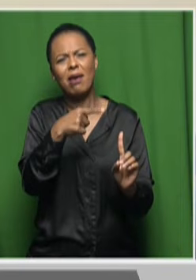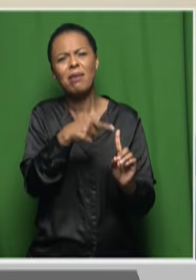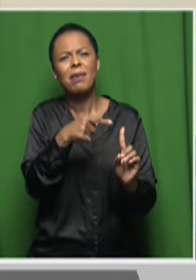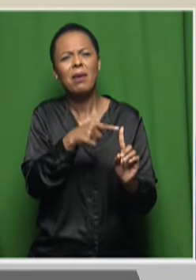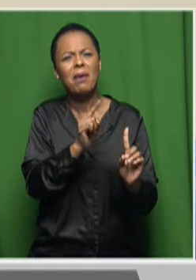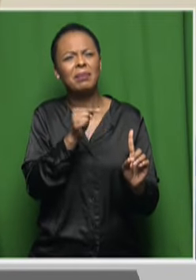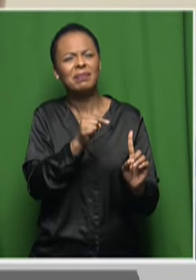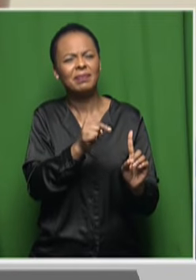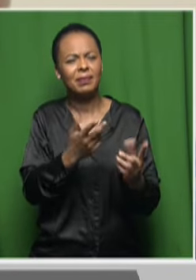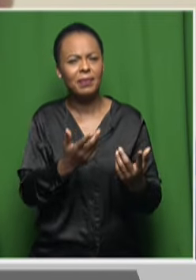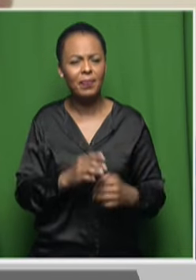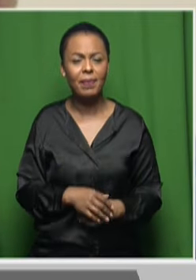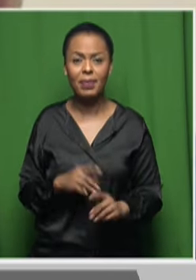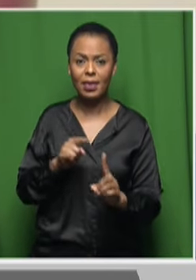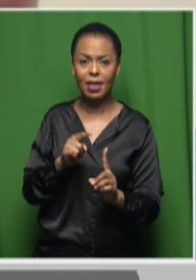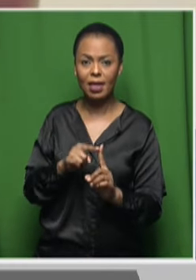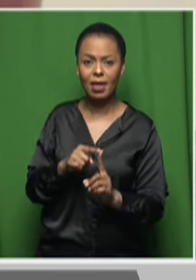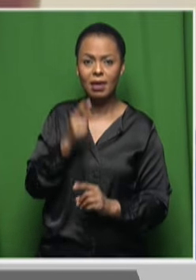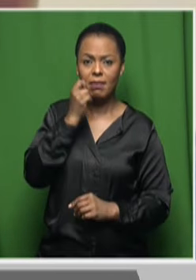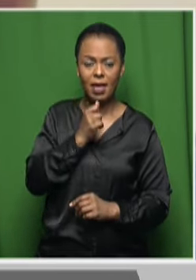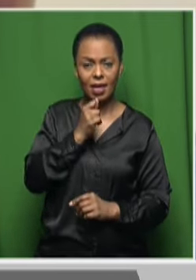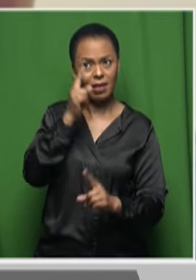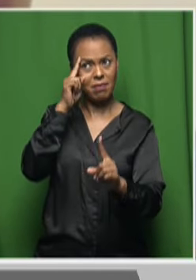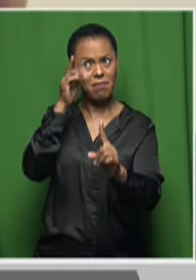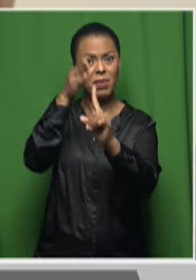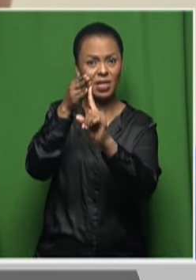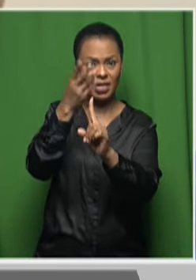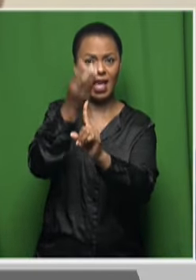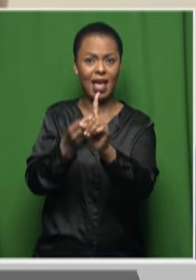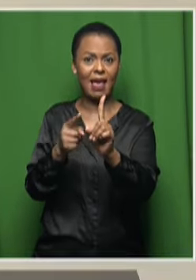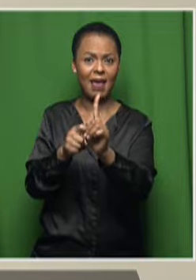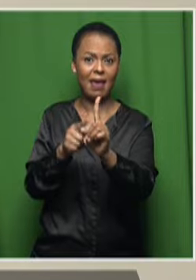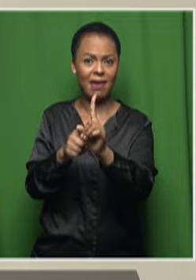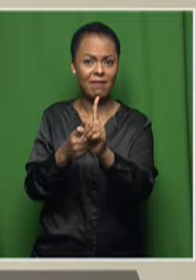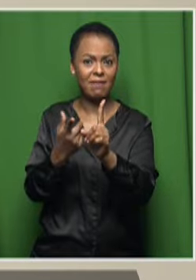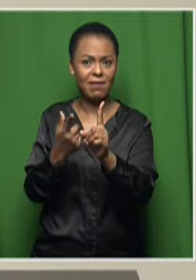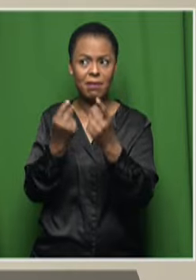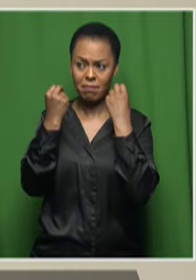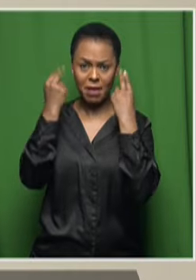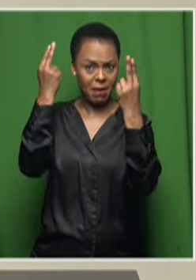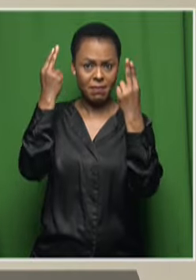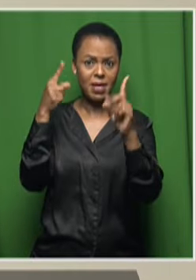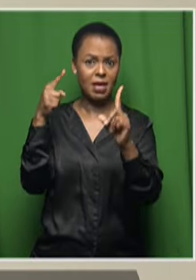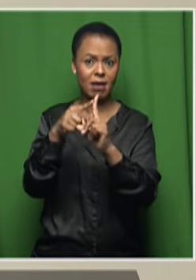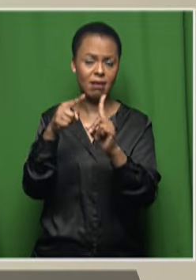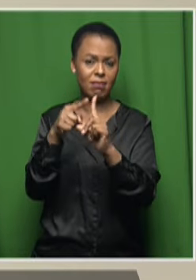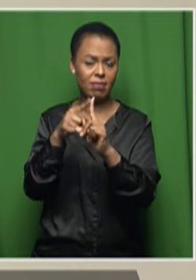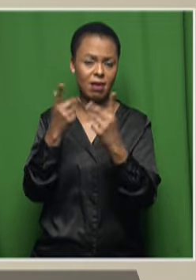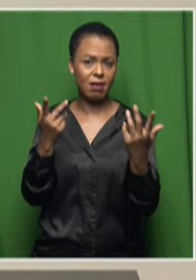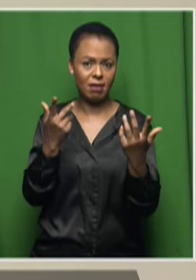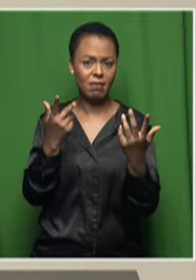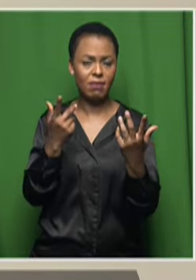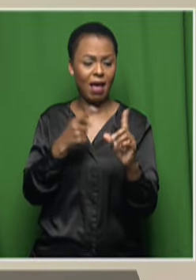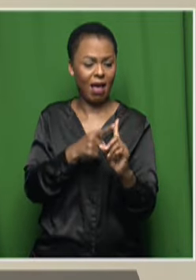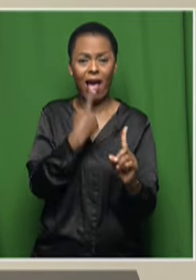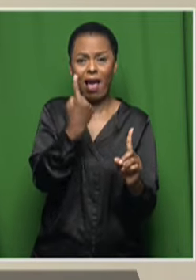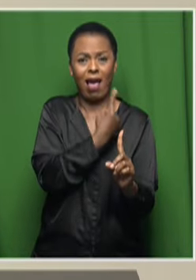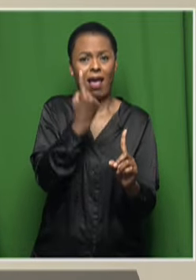I mean, the man with a defined sense of mission. The man who, right